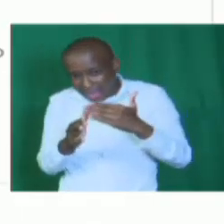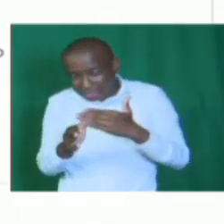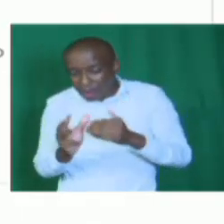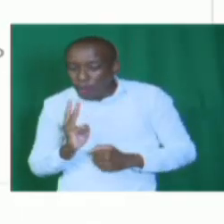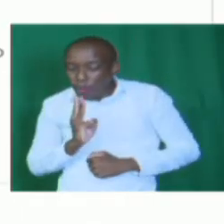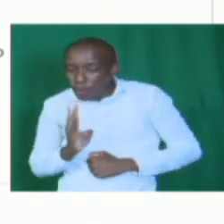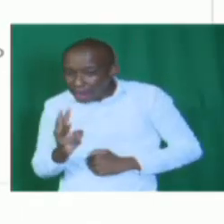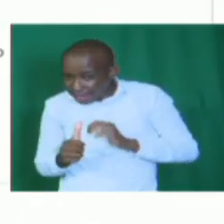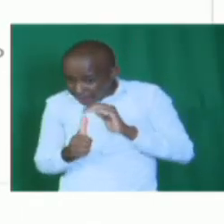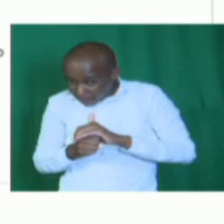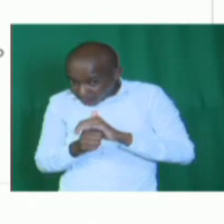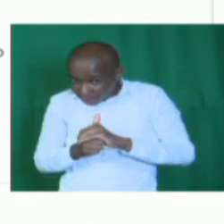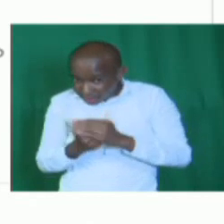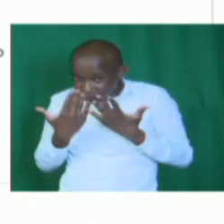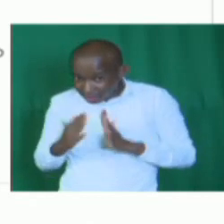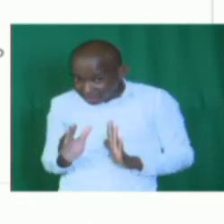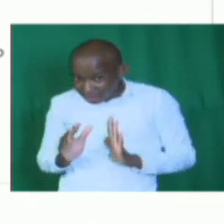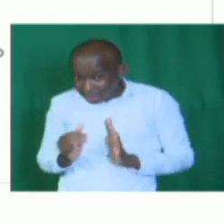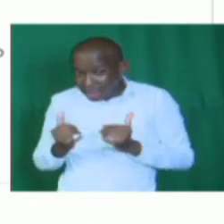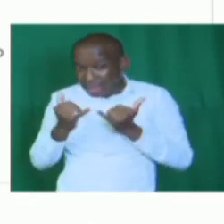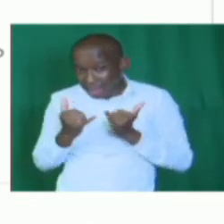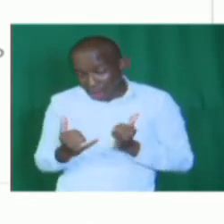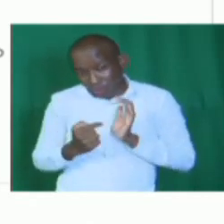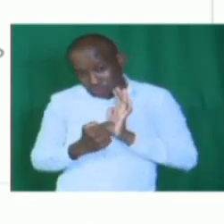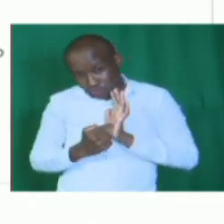keyword or the underlined